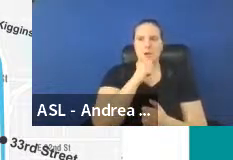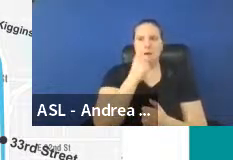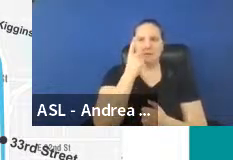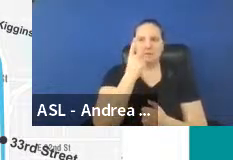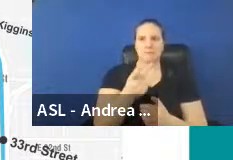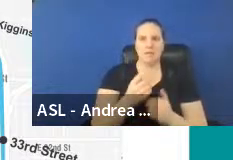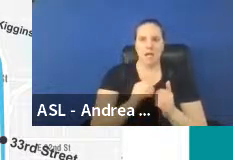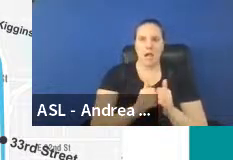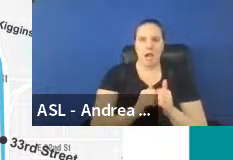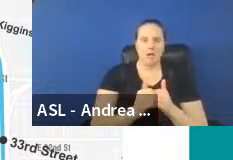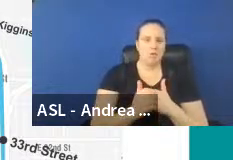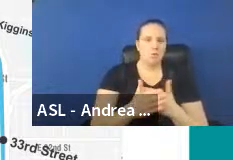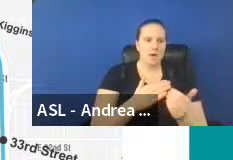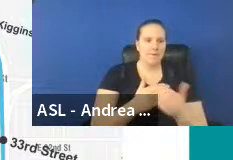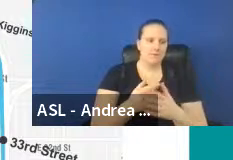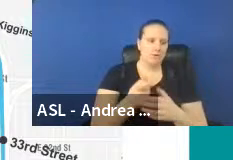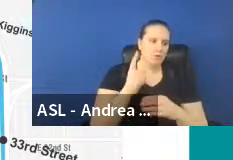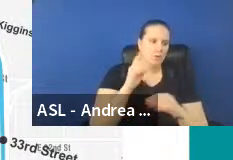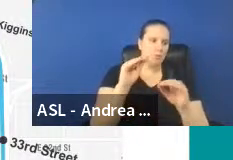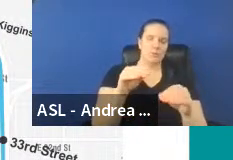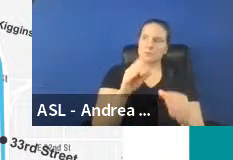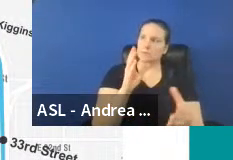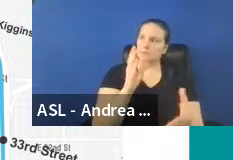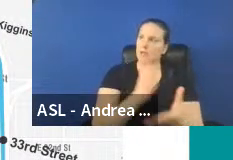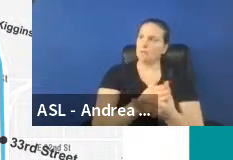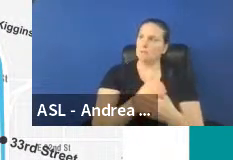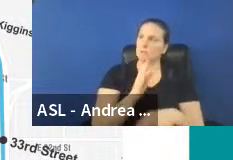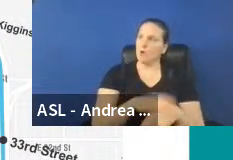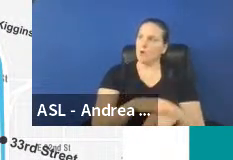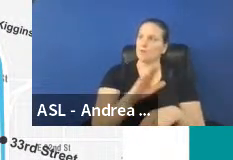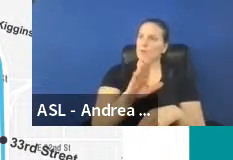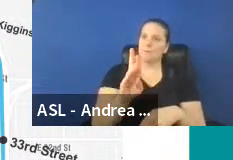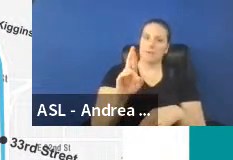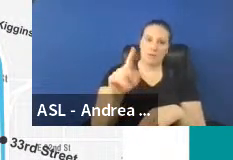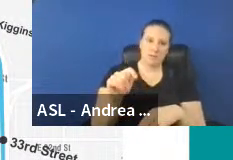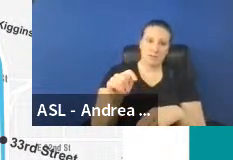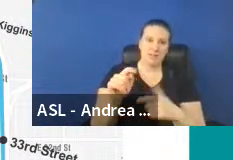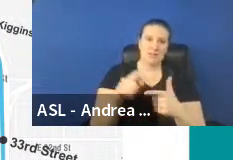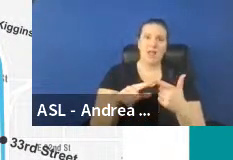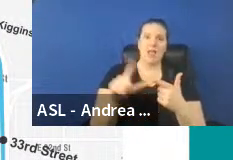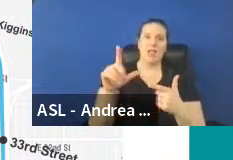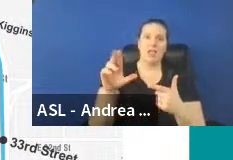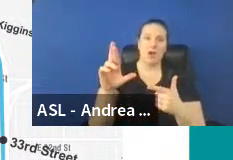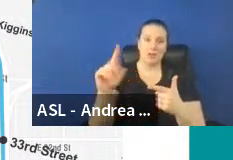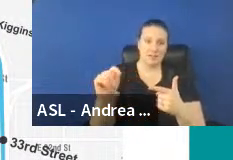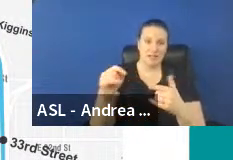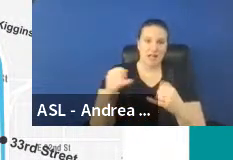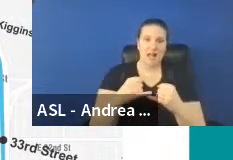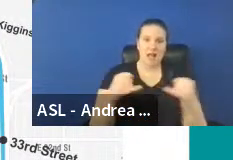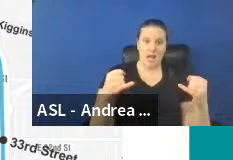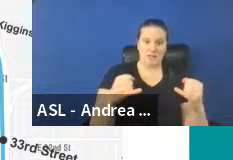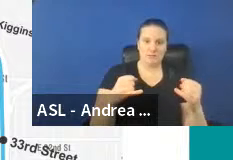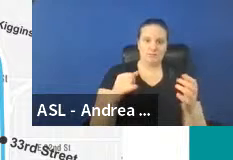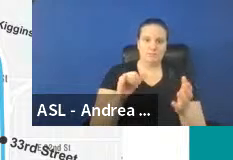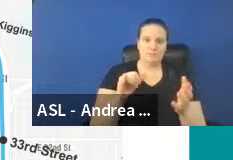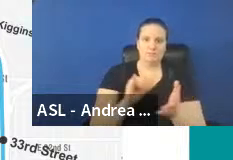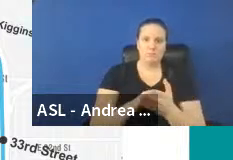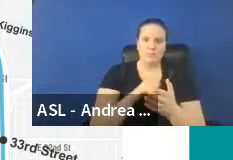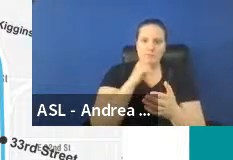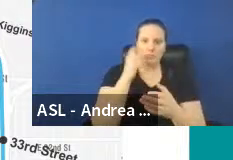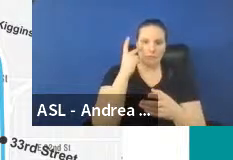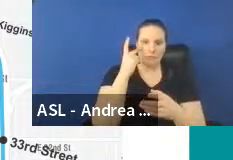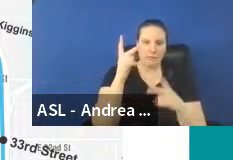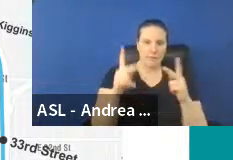how wherever you put the stops on your BRT or LRT line, I don't see